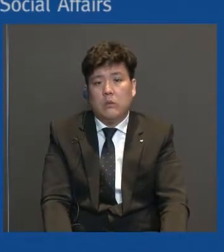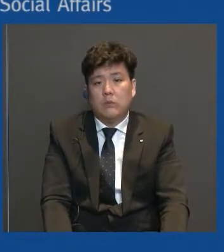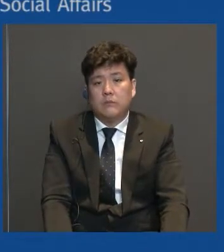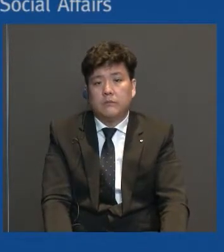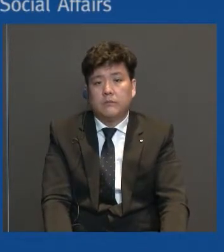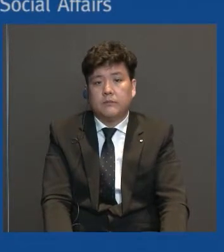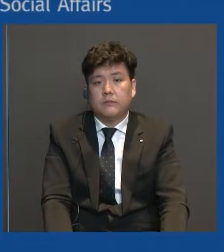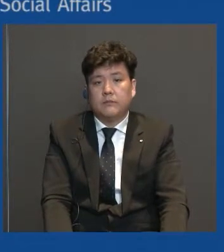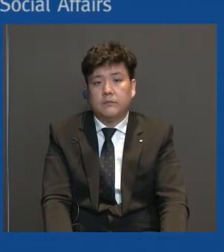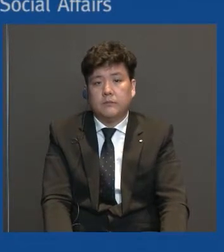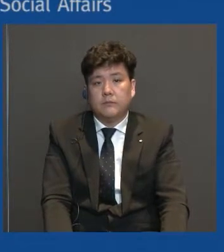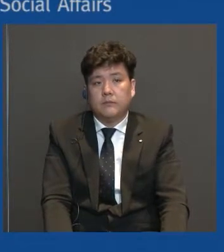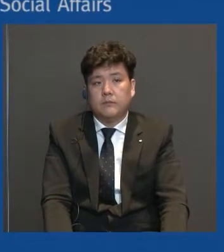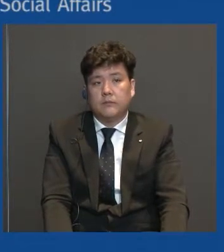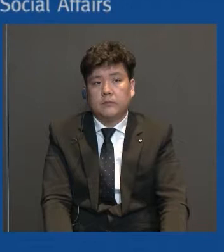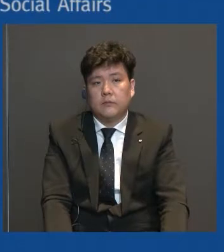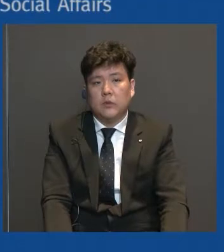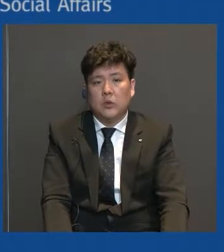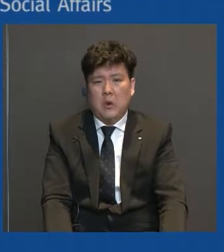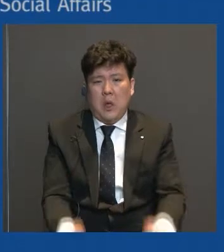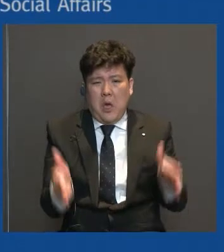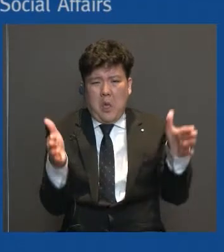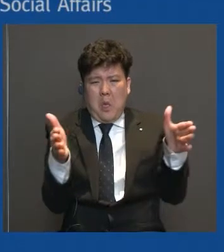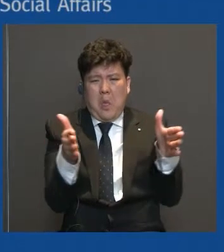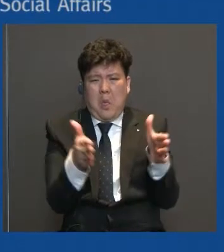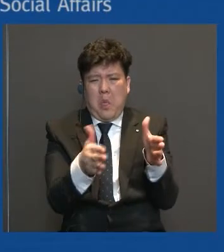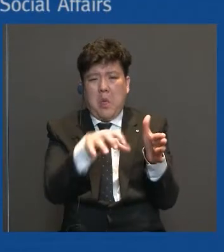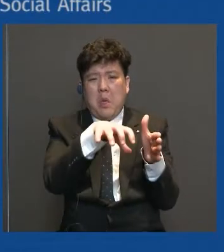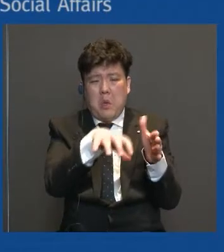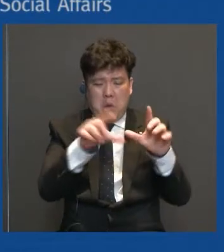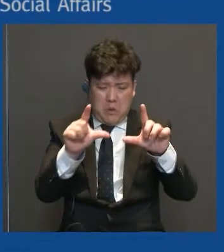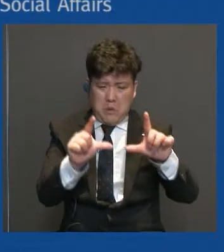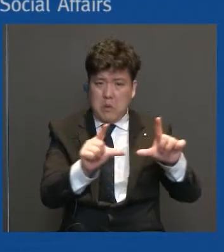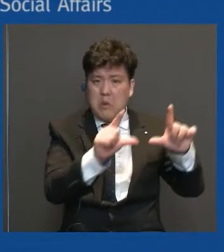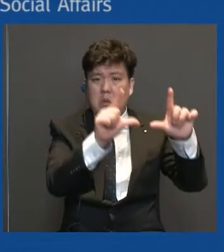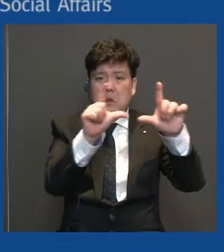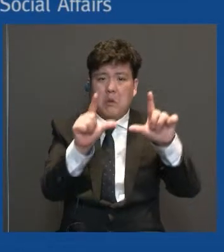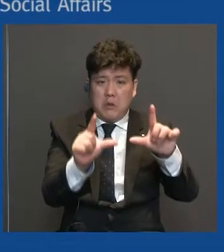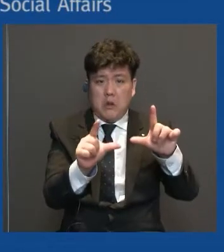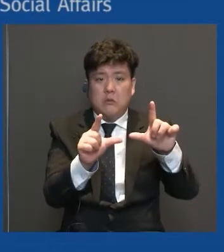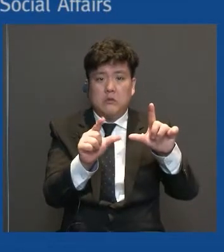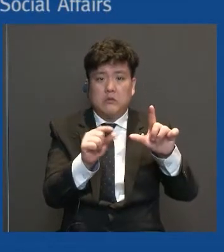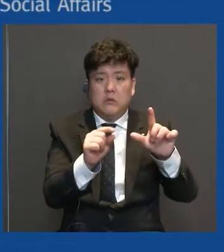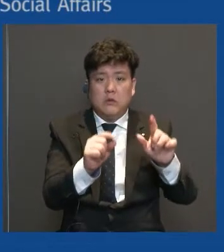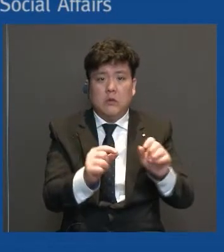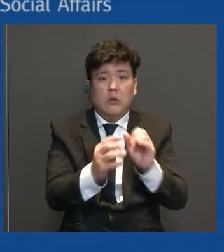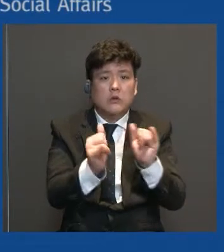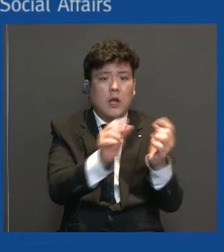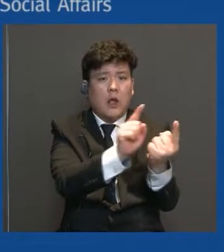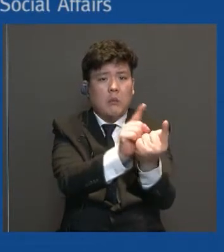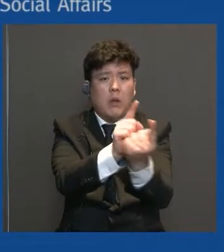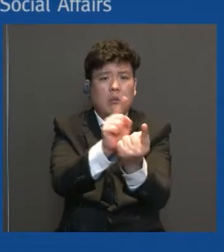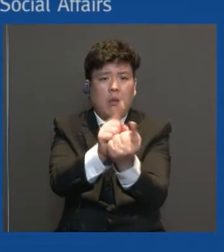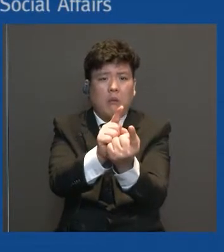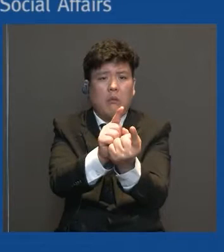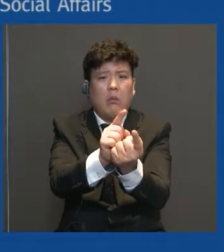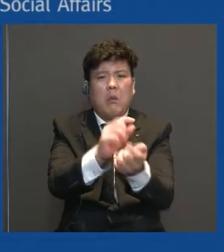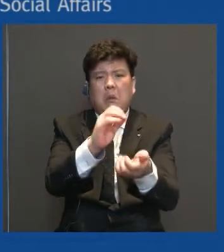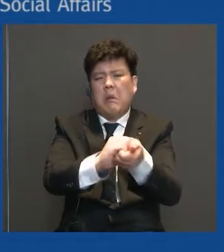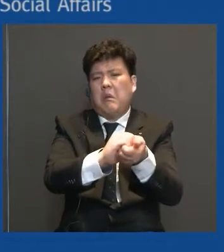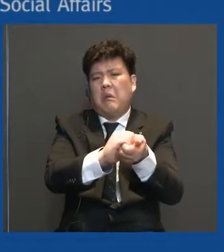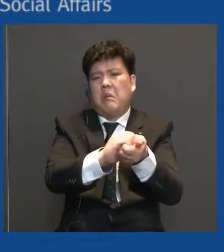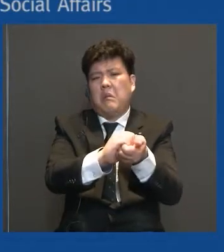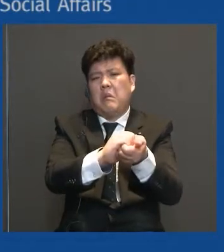other residents. In fact, clusters of infection occasionally occurred in the